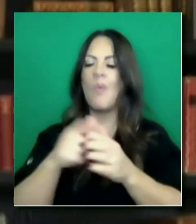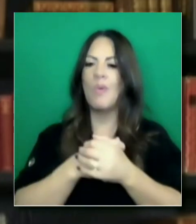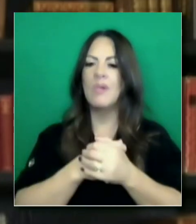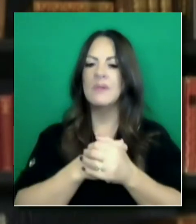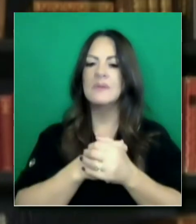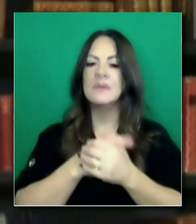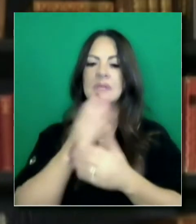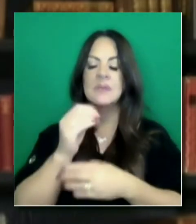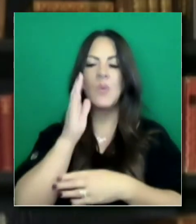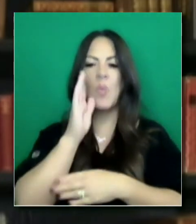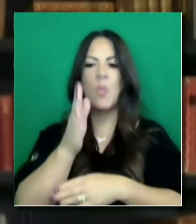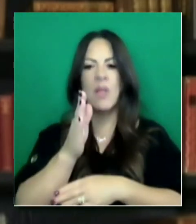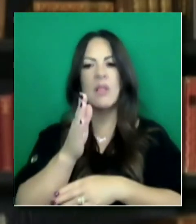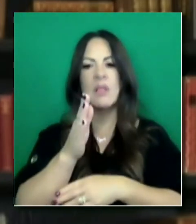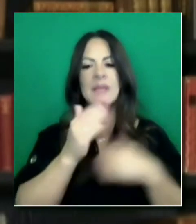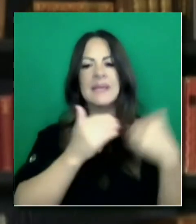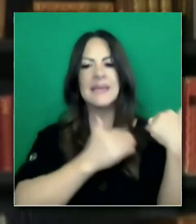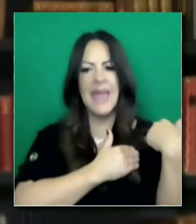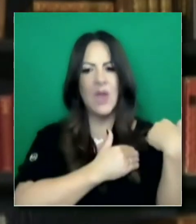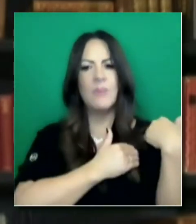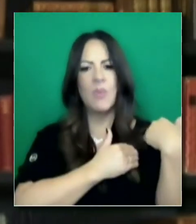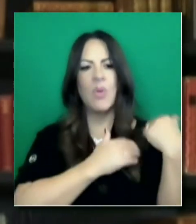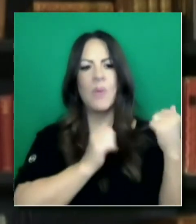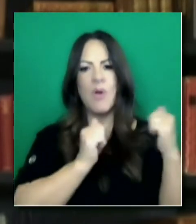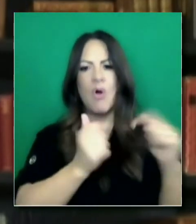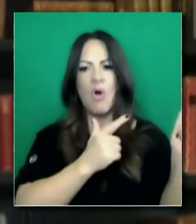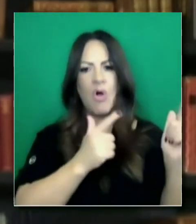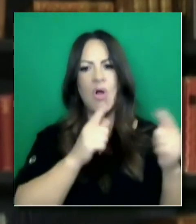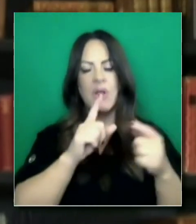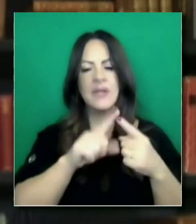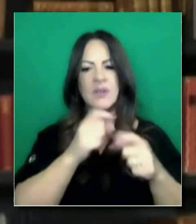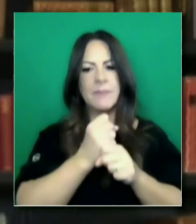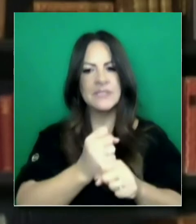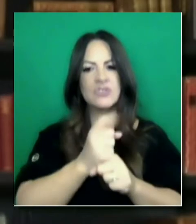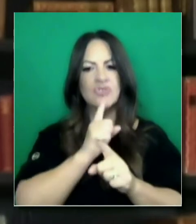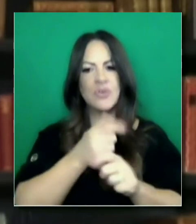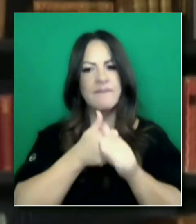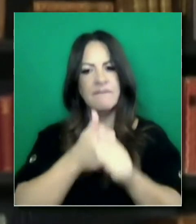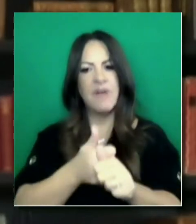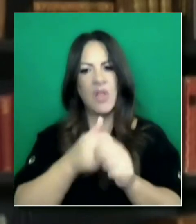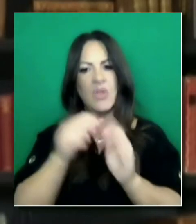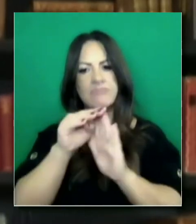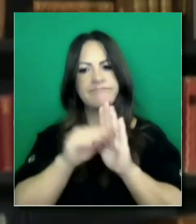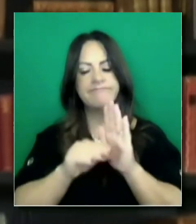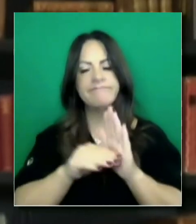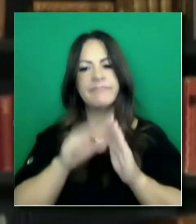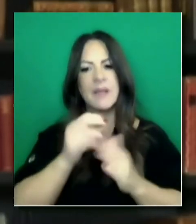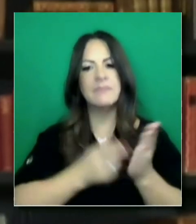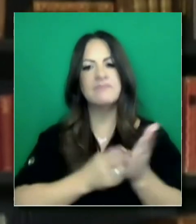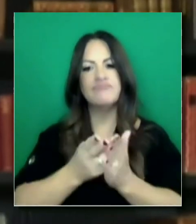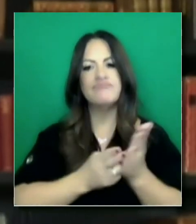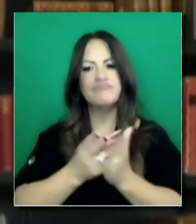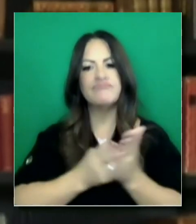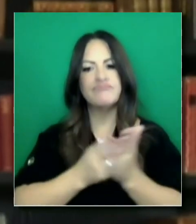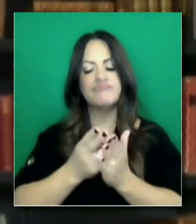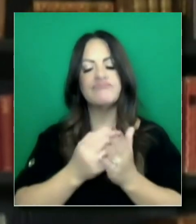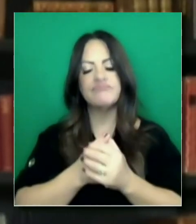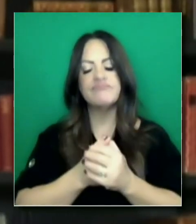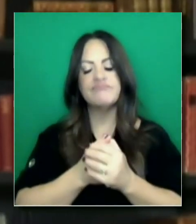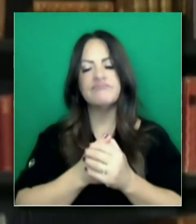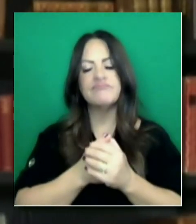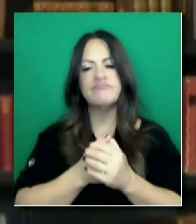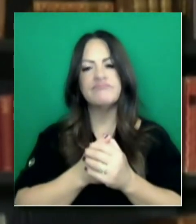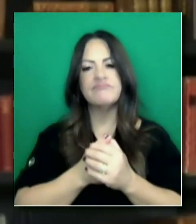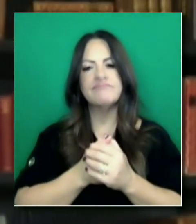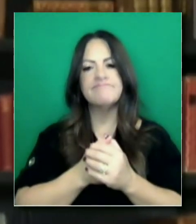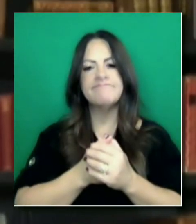and that accountability now is spread more broadly, and the challenge of being more transparent becomes self-evident. So